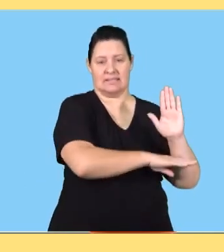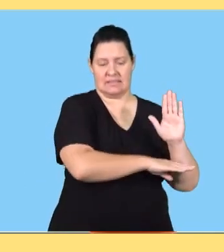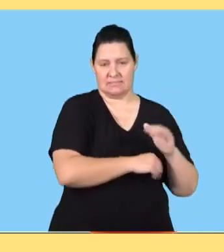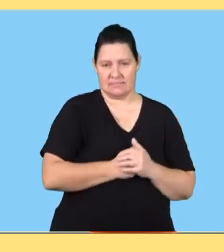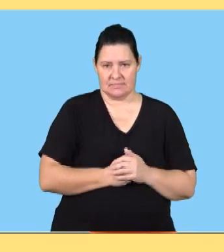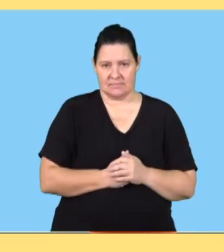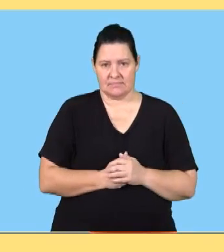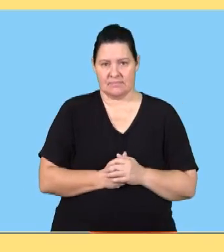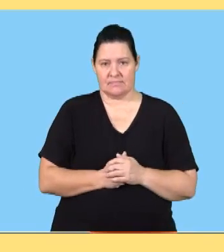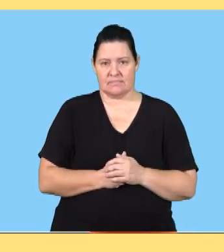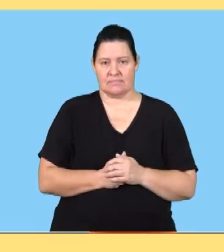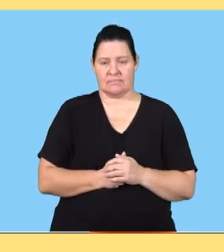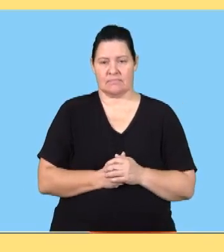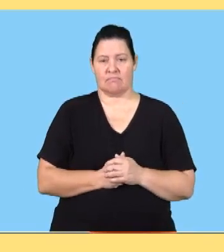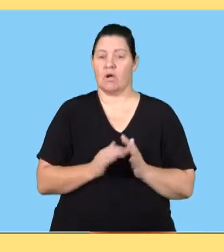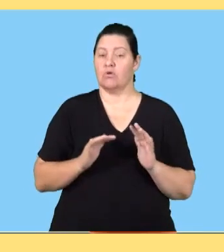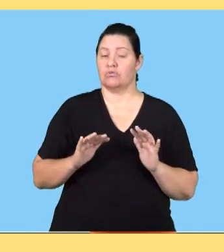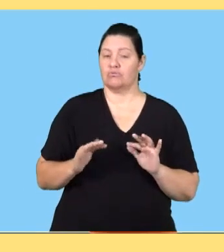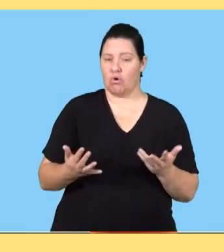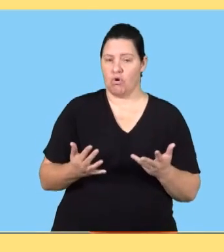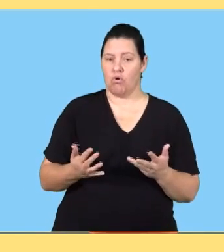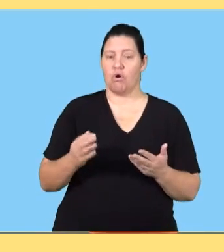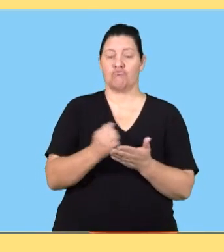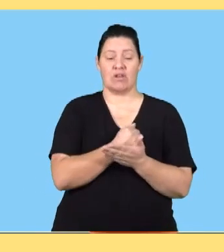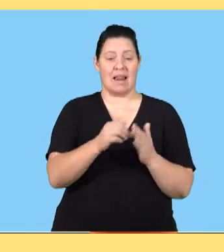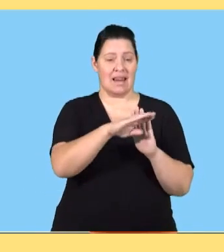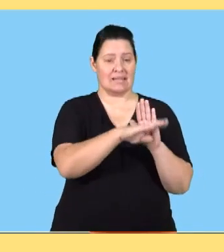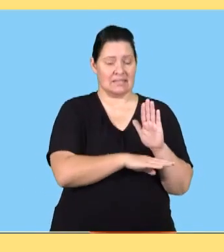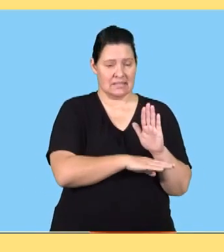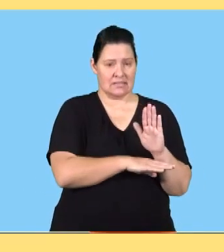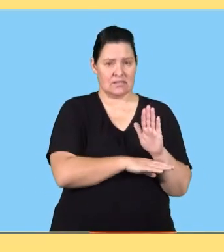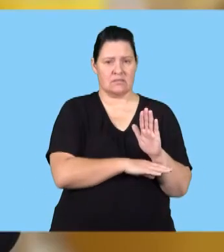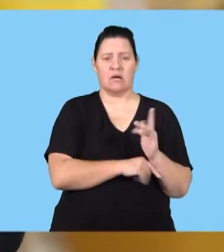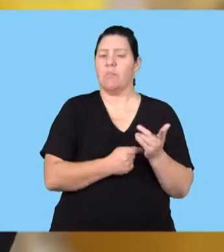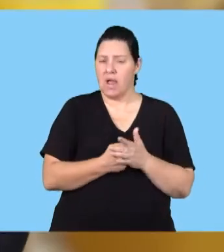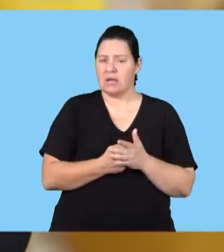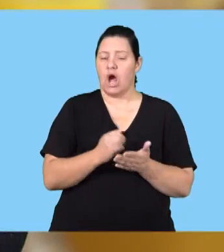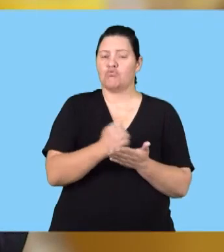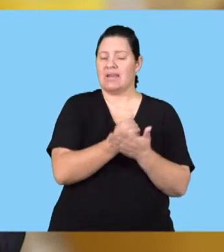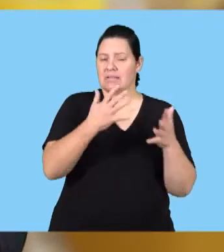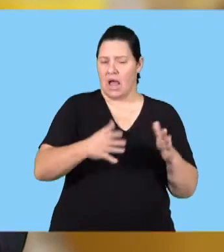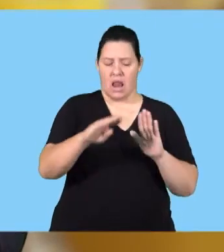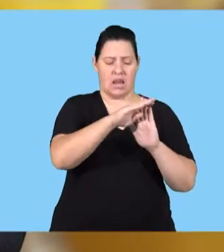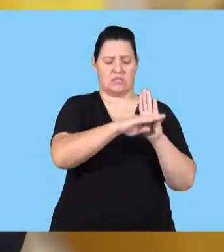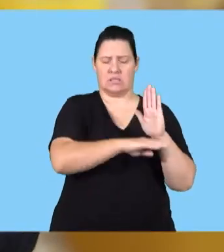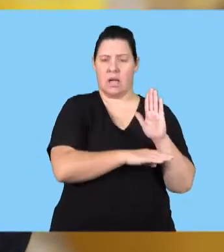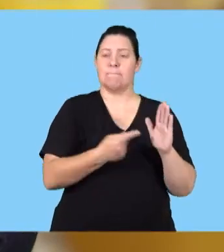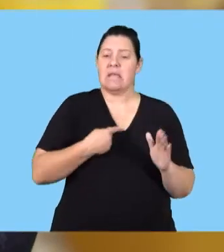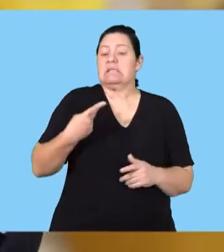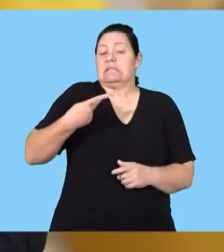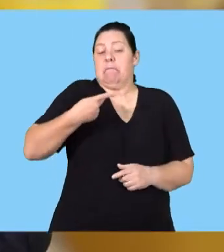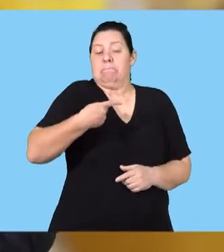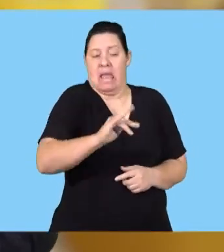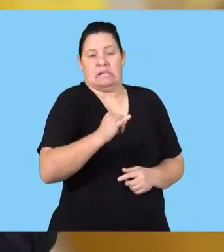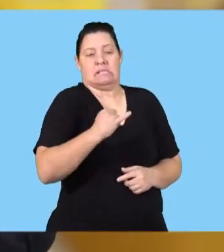our creditors list. So the creditors list, it is simply a list of all our creditors, indicating how